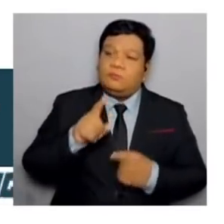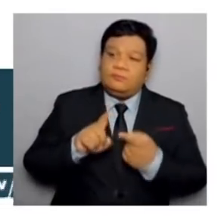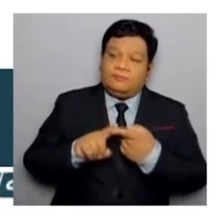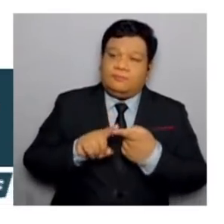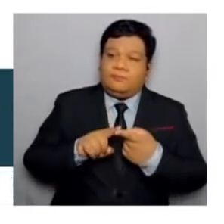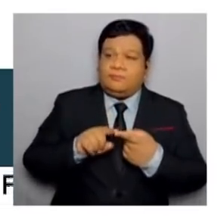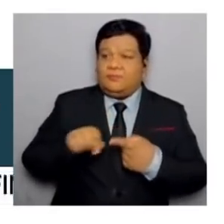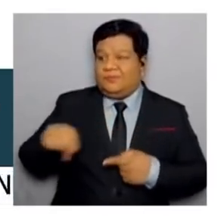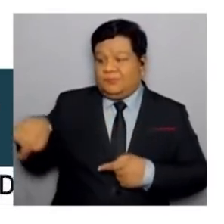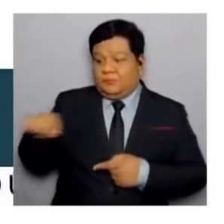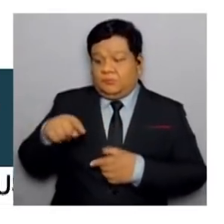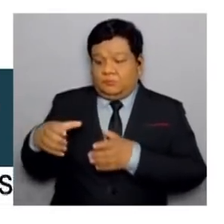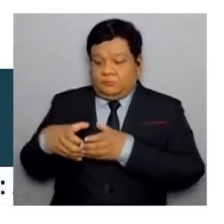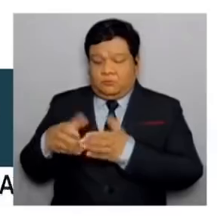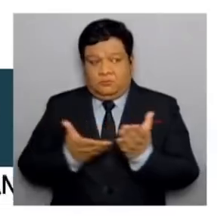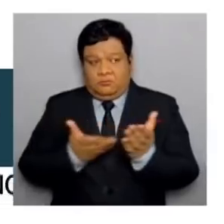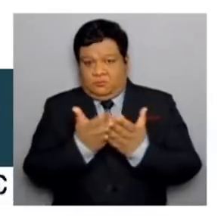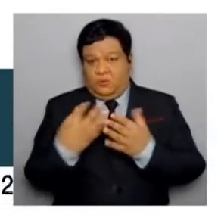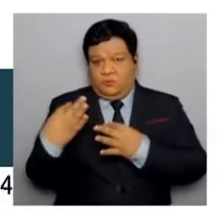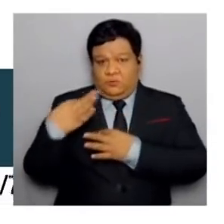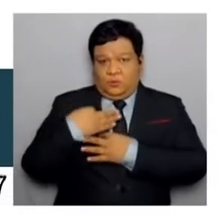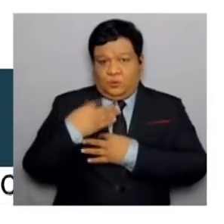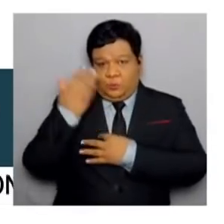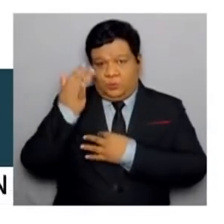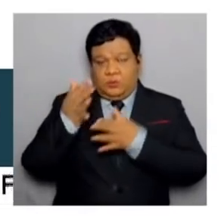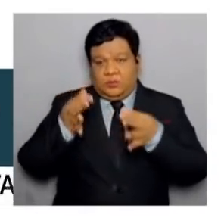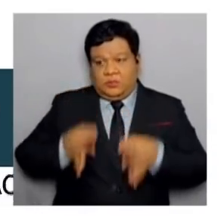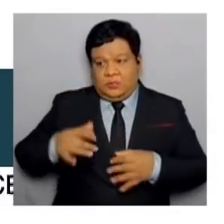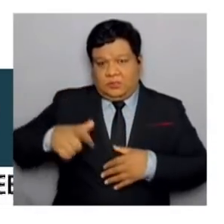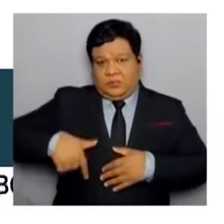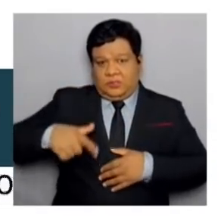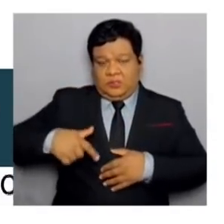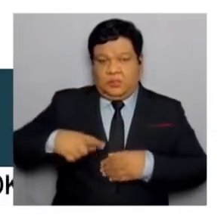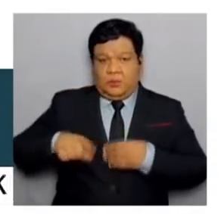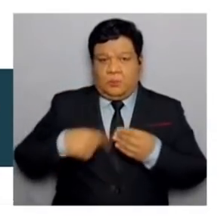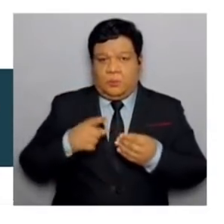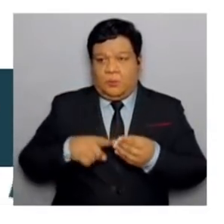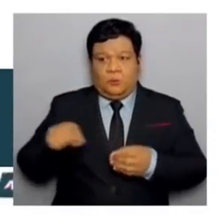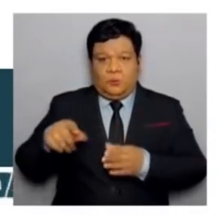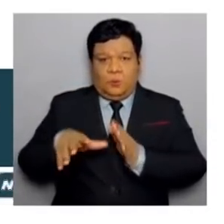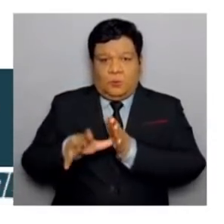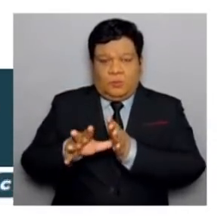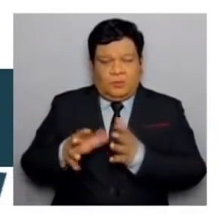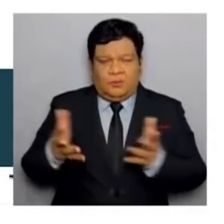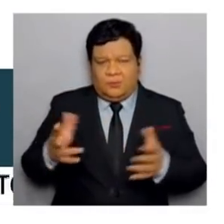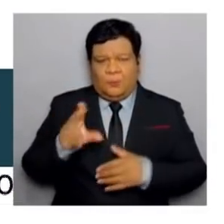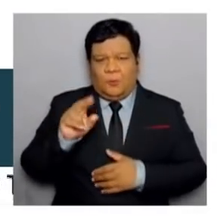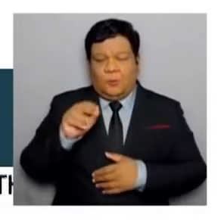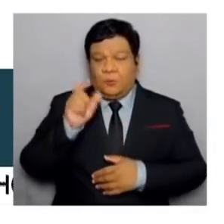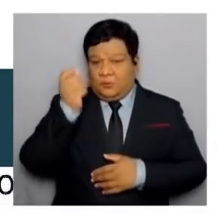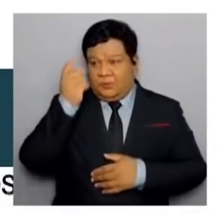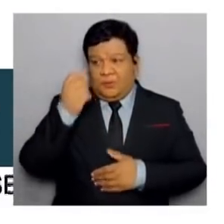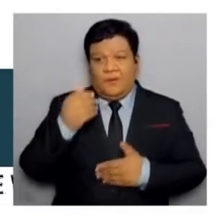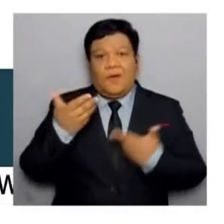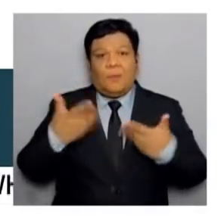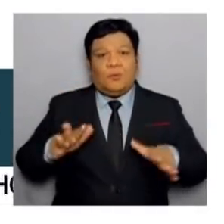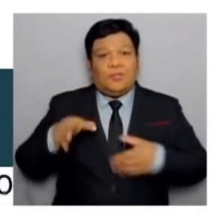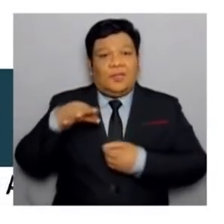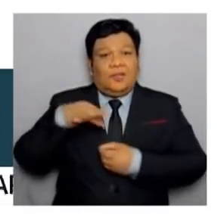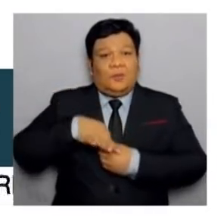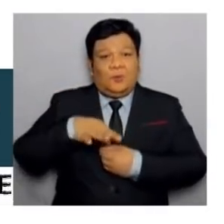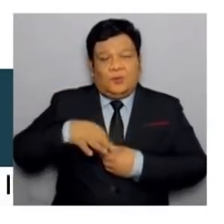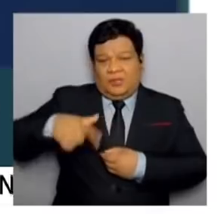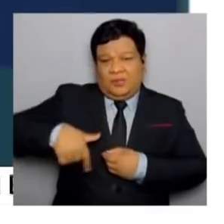ng mga petitioners bakit po na-decide very late in the day na yung COMELEC, in fact, after the elections na, which is actually